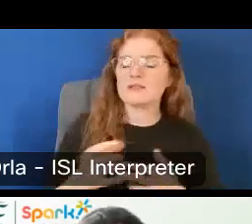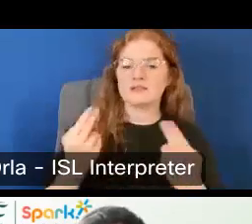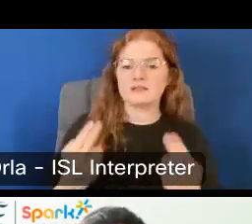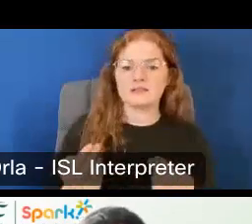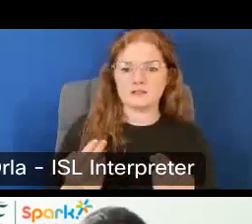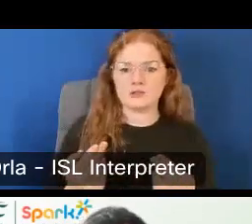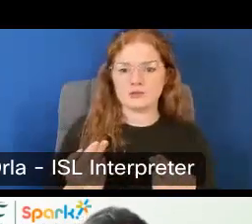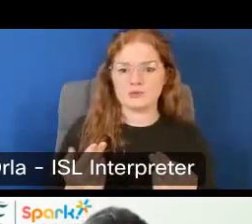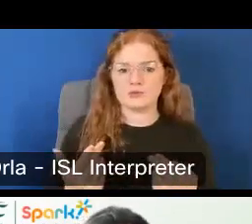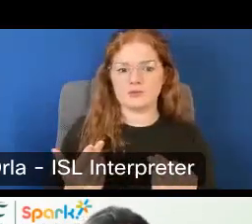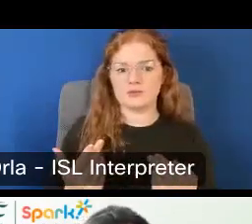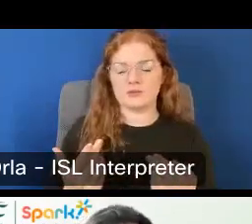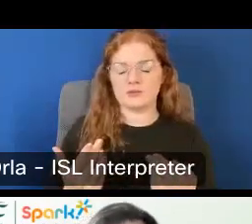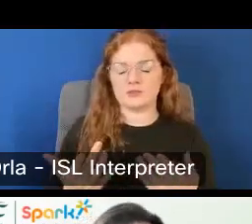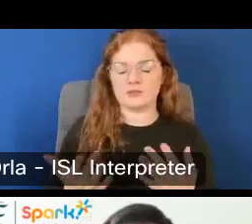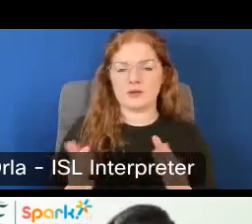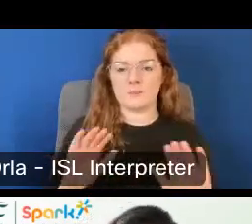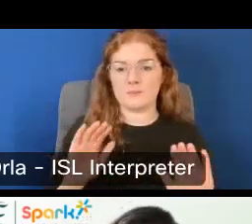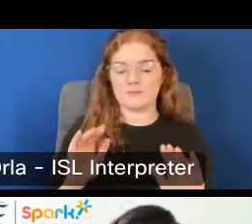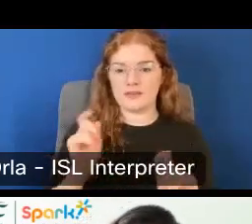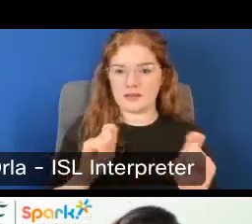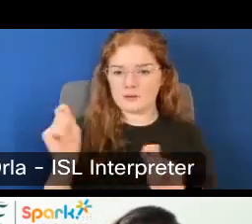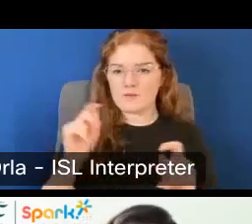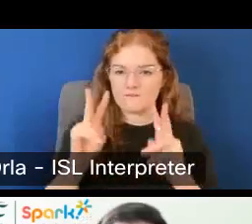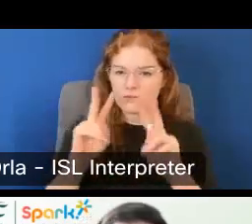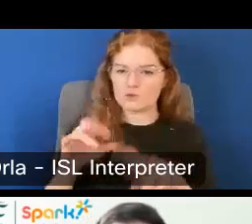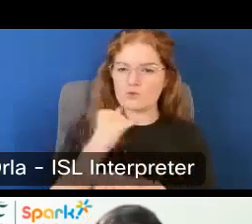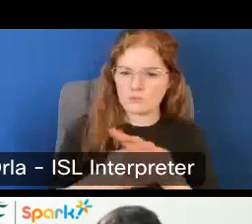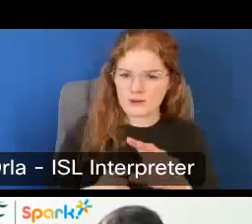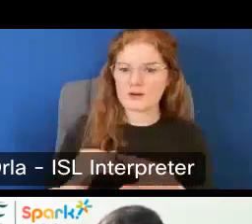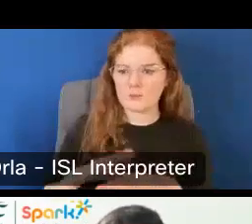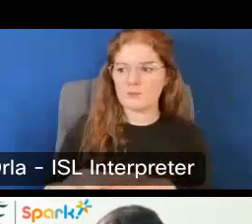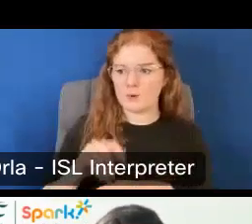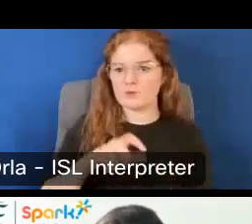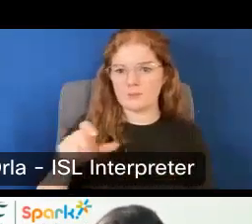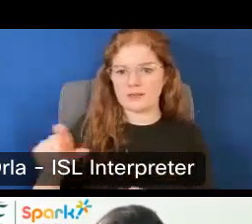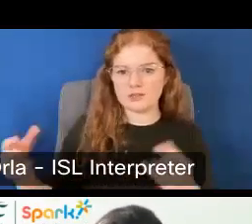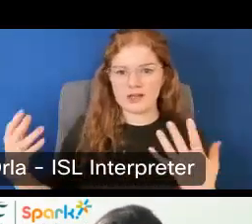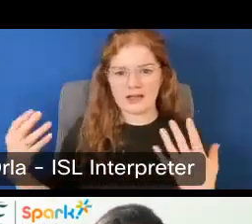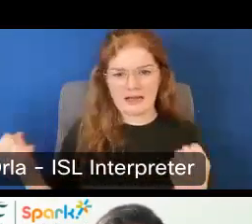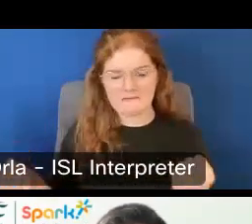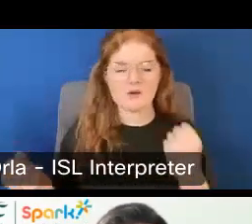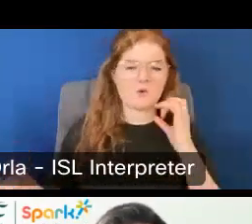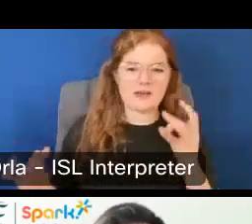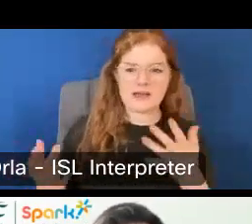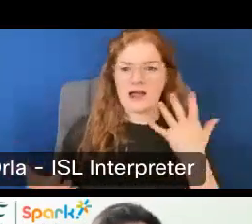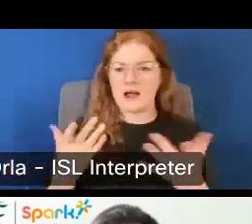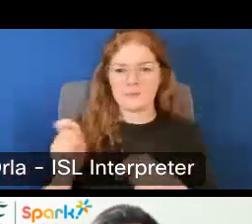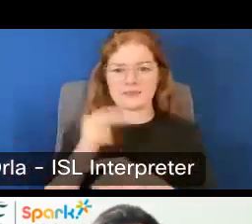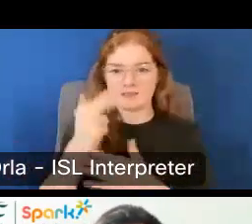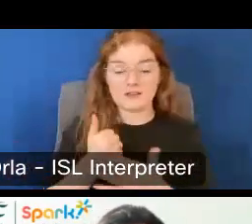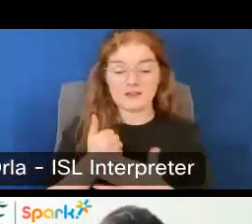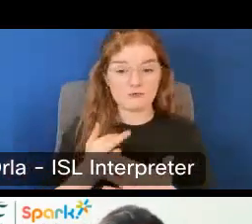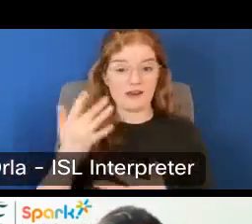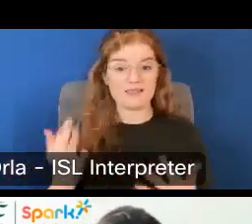visual impairments that the majority of, the patients using the service would have. And what they found is, with